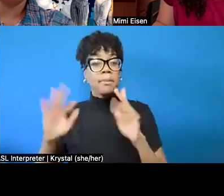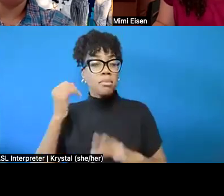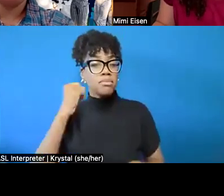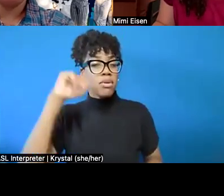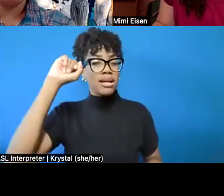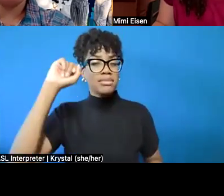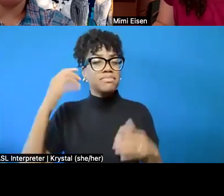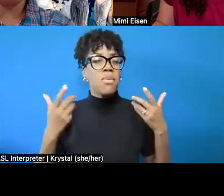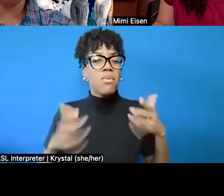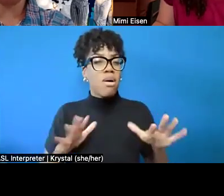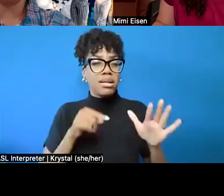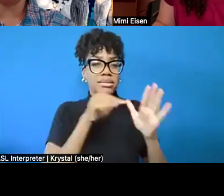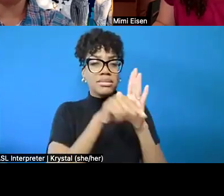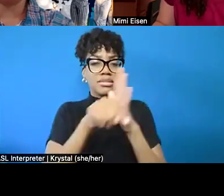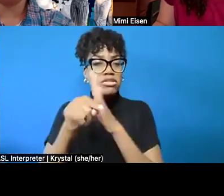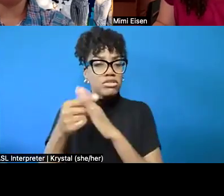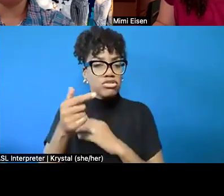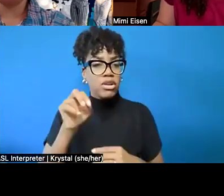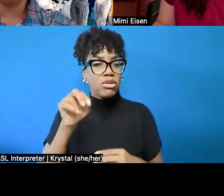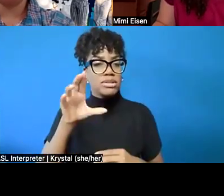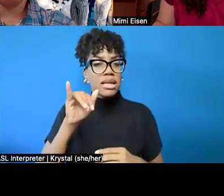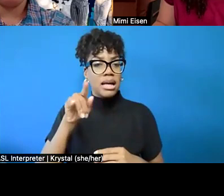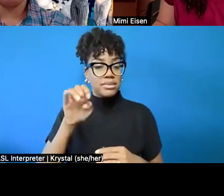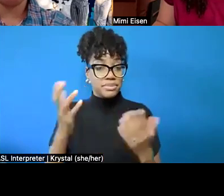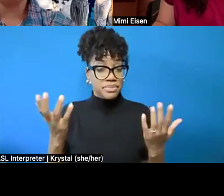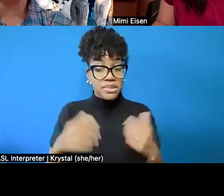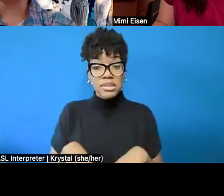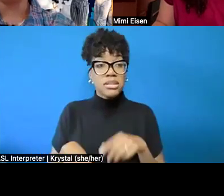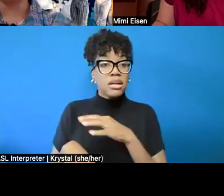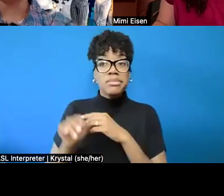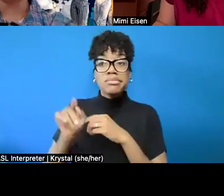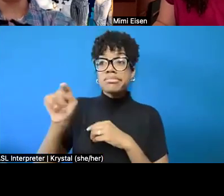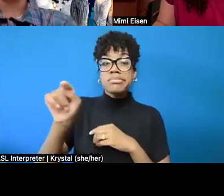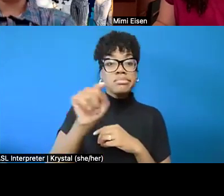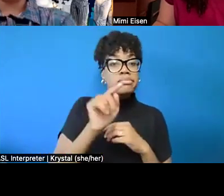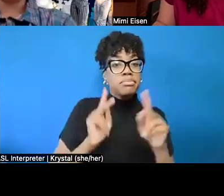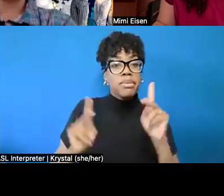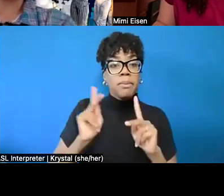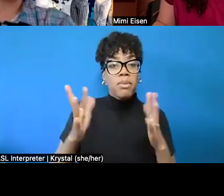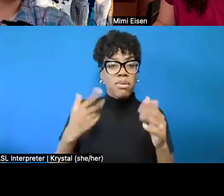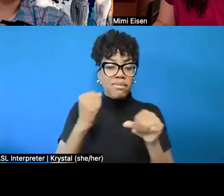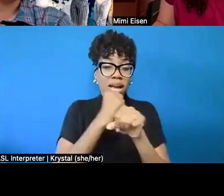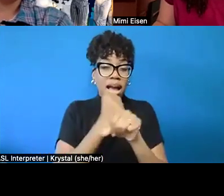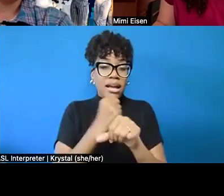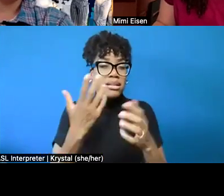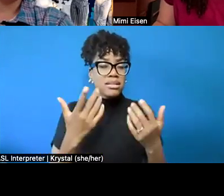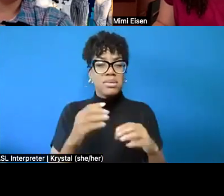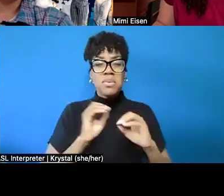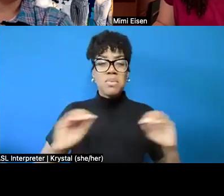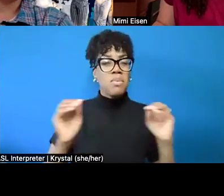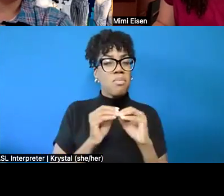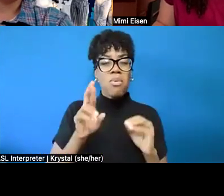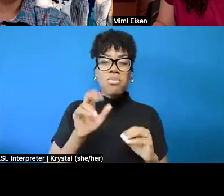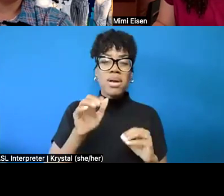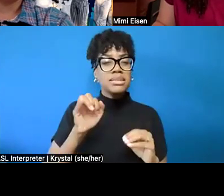were fighting against racism and fighting for abolition, right? People who